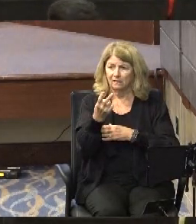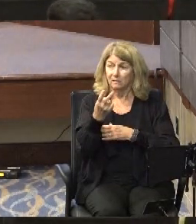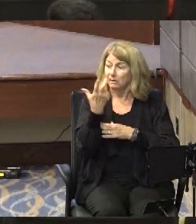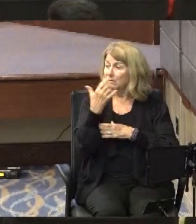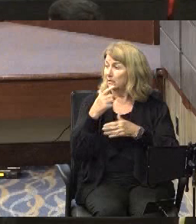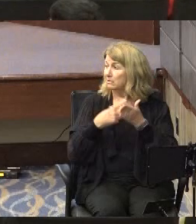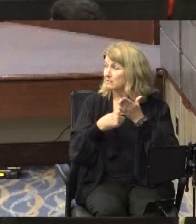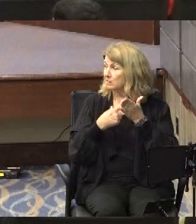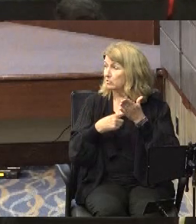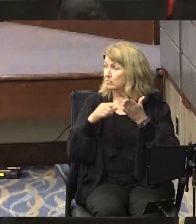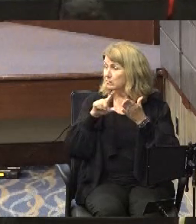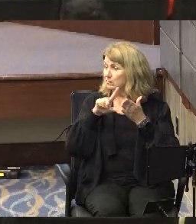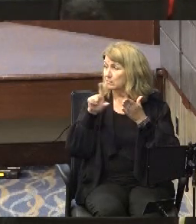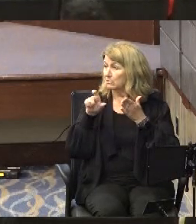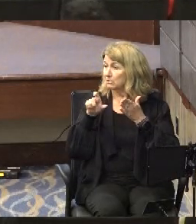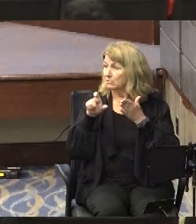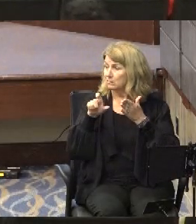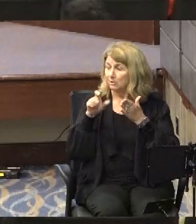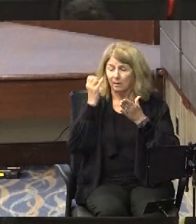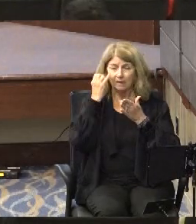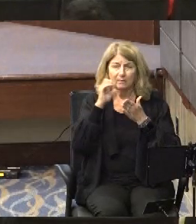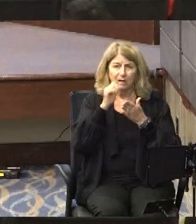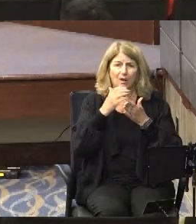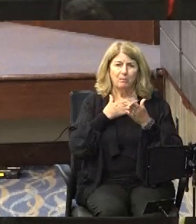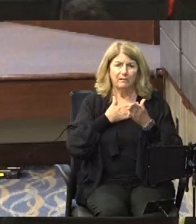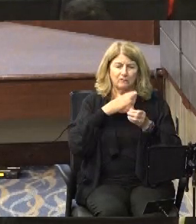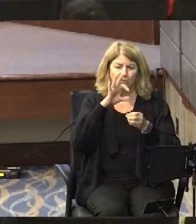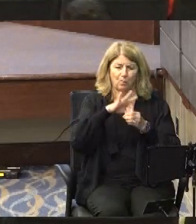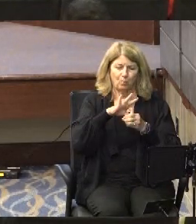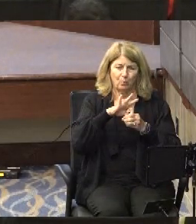discussion? If not, please poll the council.